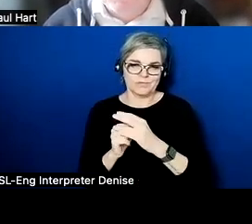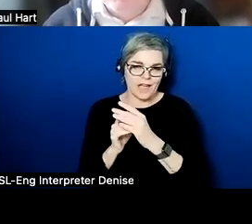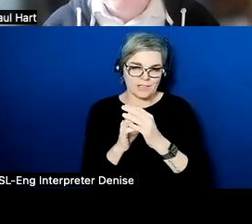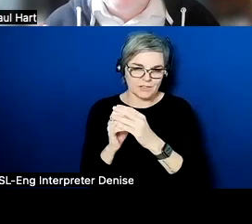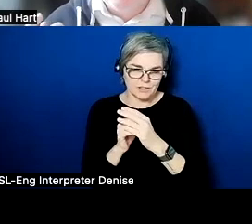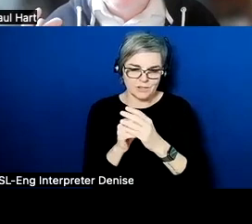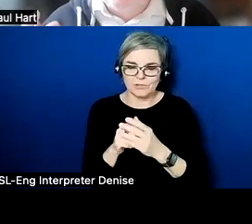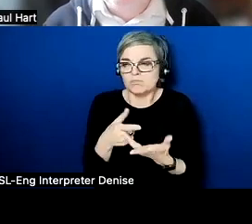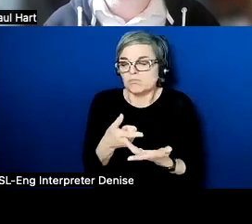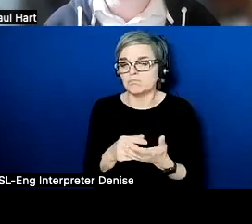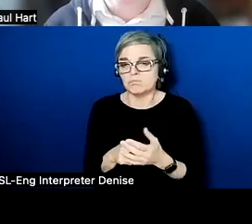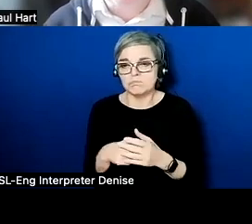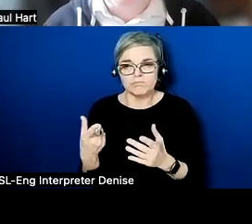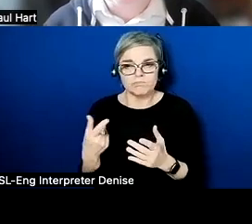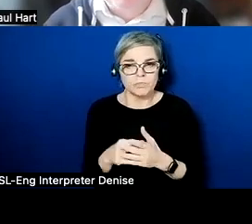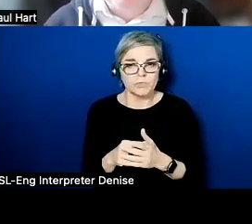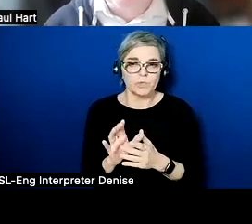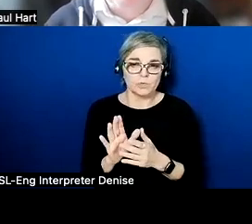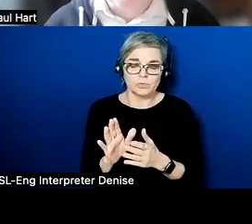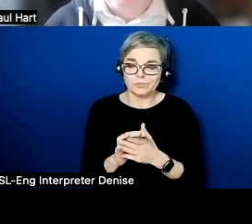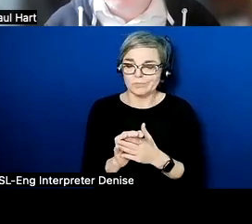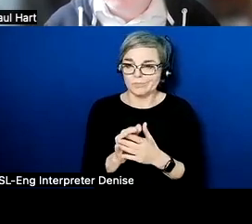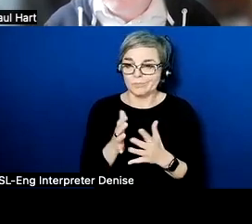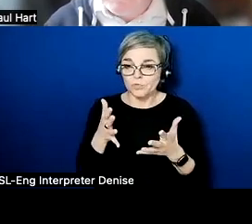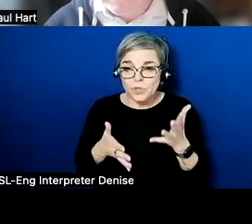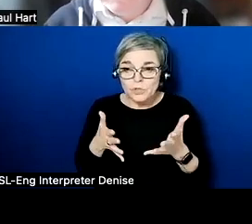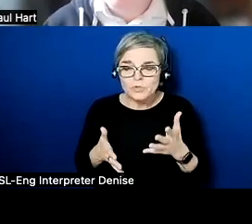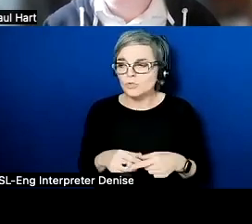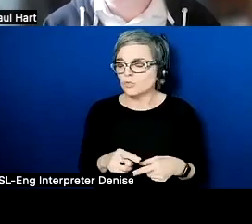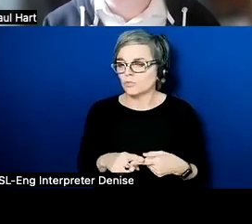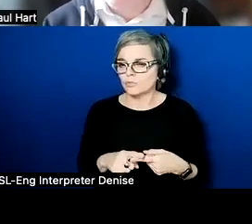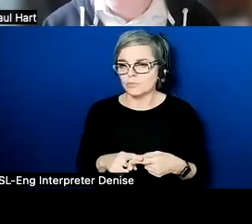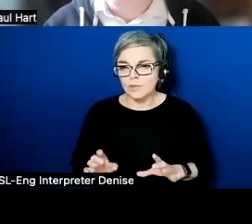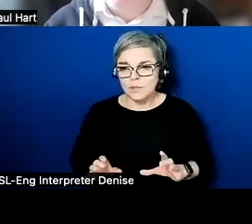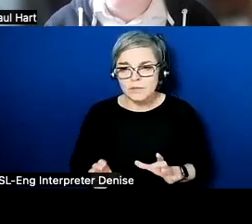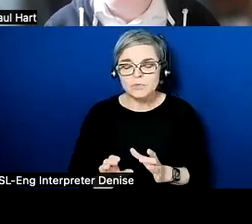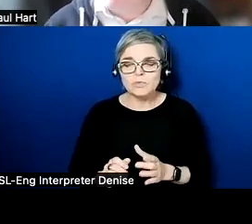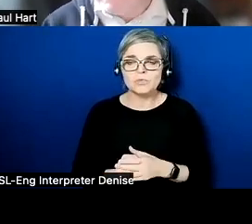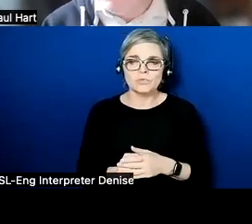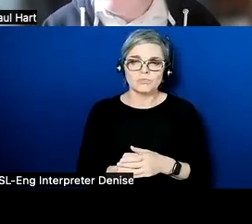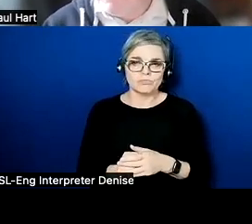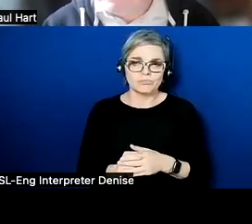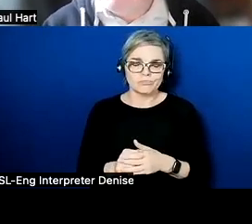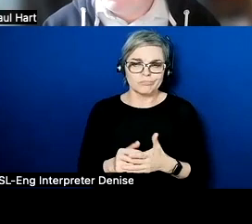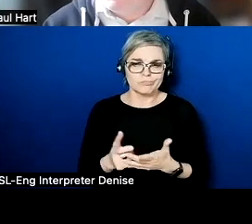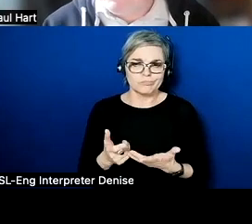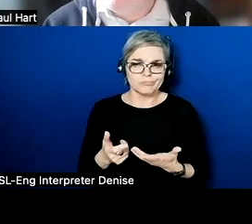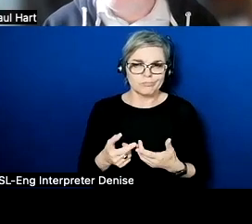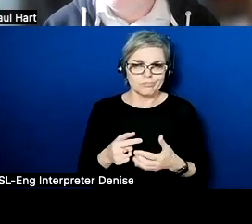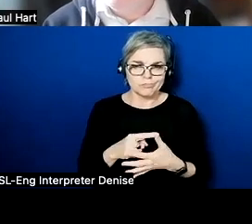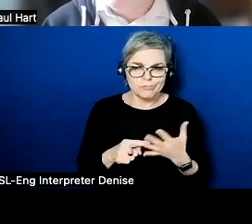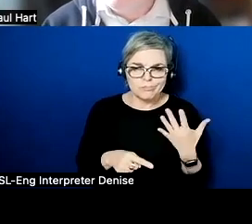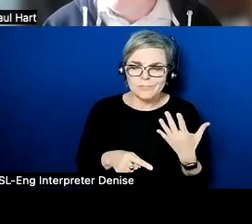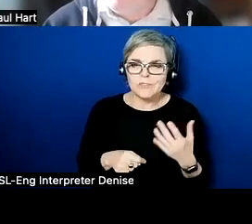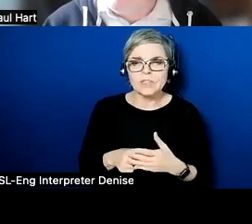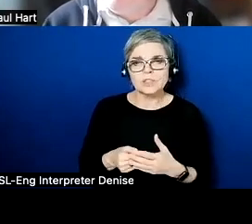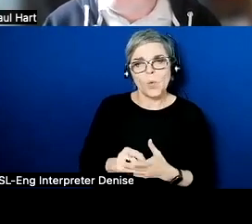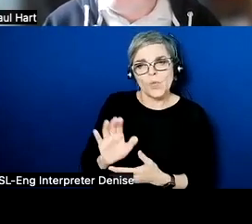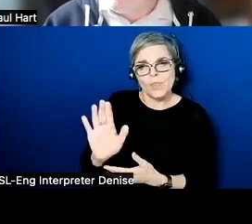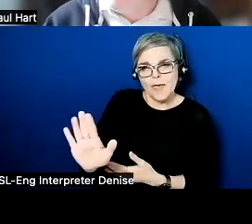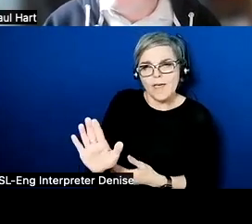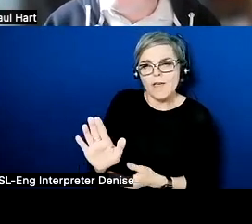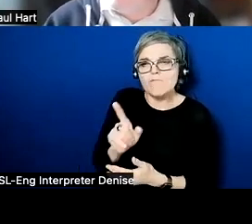people's real cognitive skills and cognitive abilities are not overlooked. So I would recommend people read